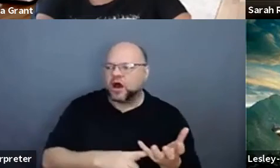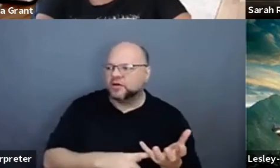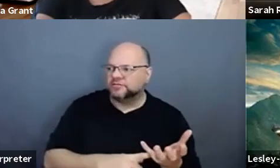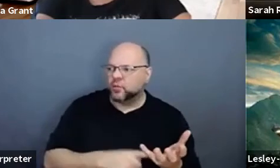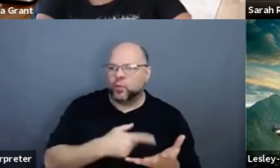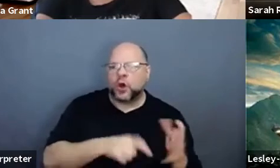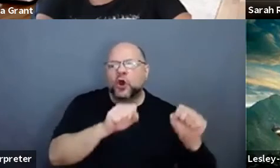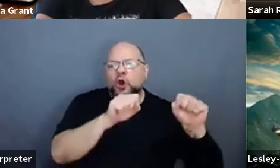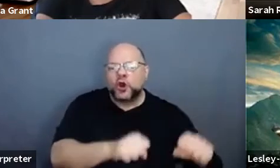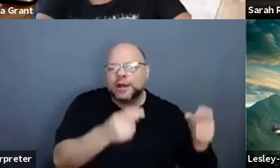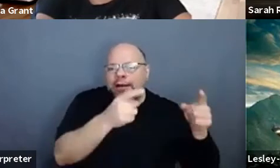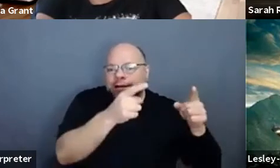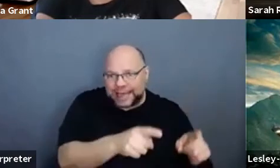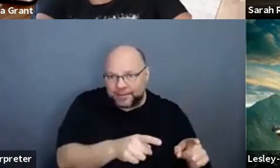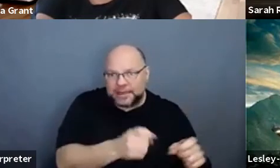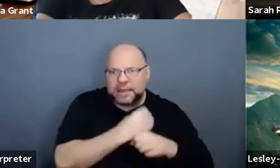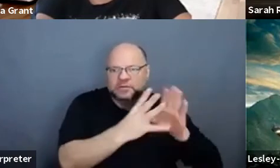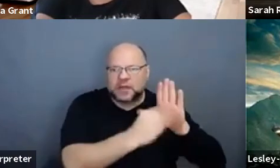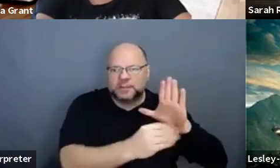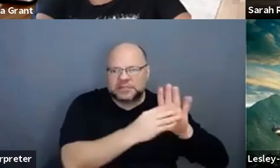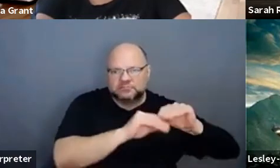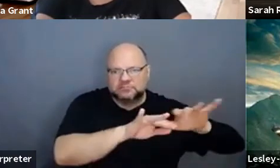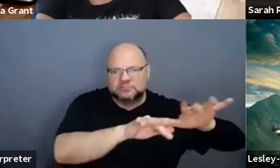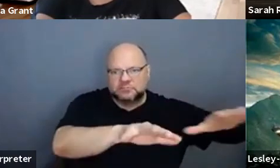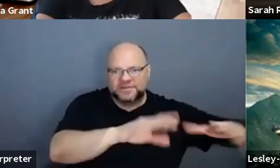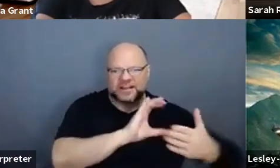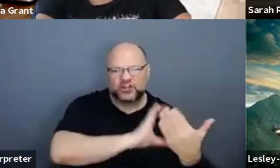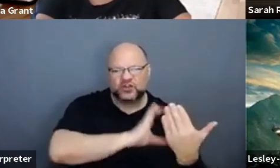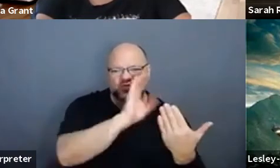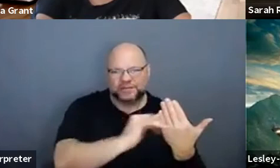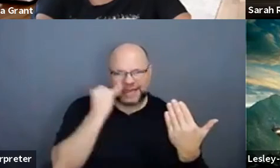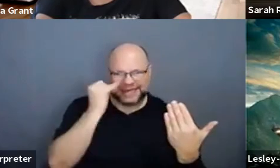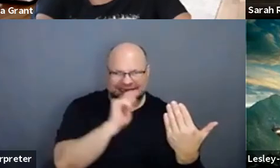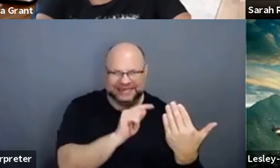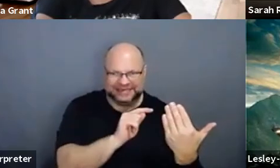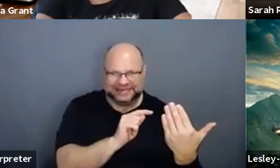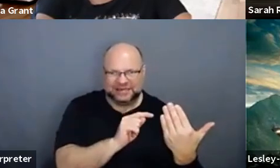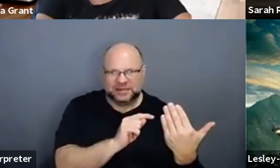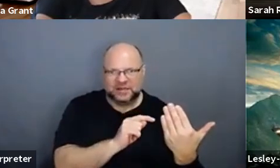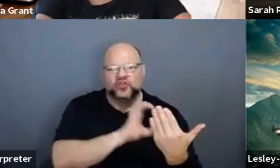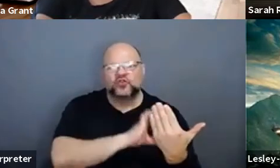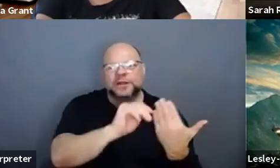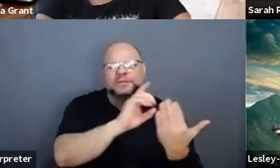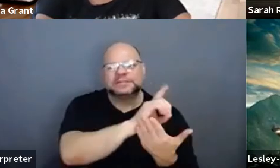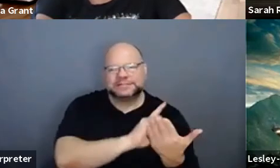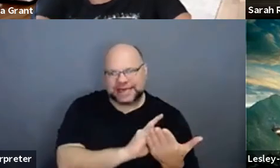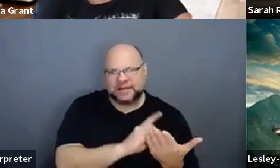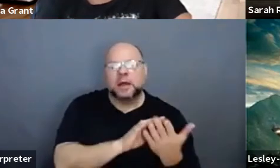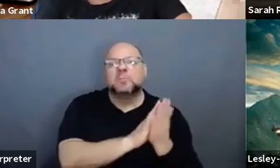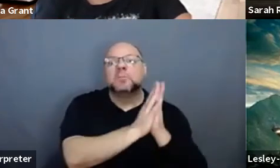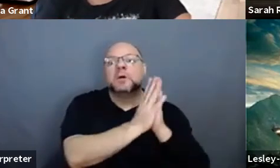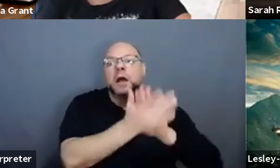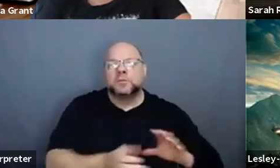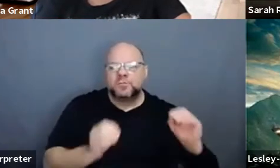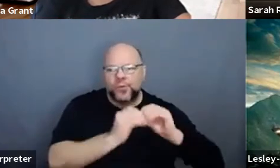be and then making multiples of them. So if that's a curriculum, right, would you really call it curriculum design, but it becomes like this